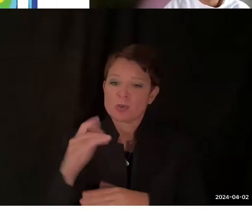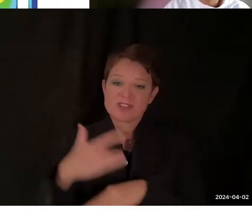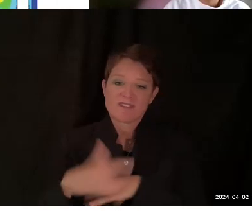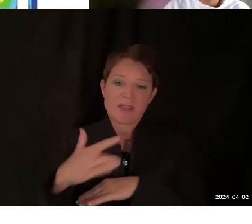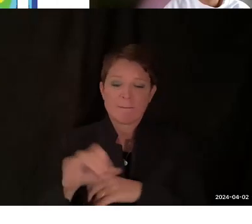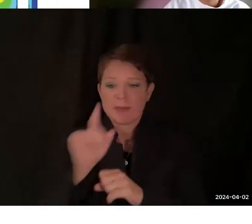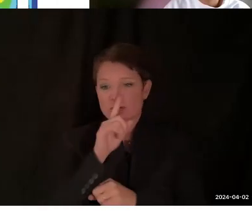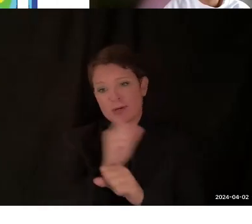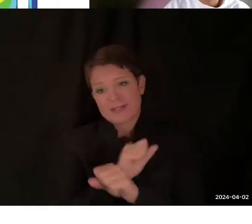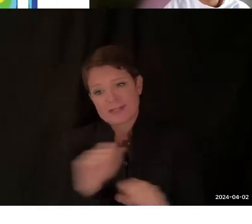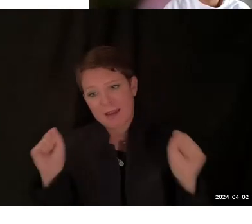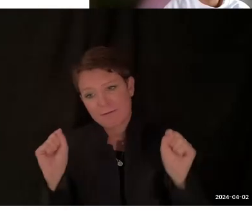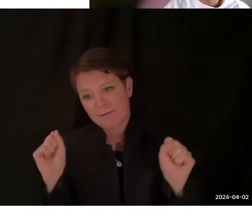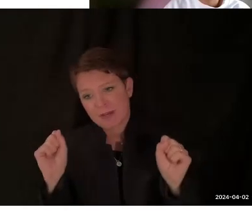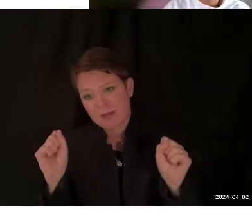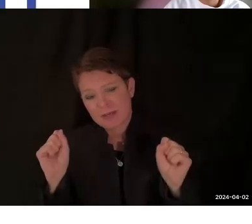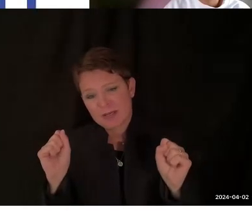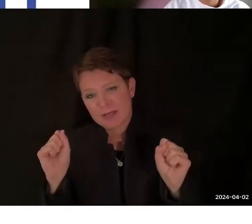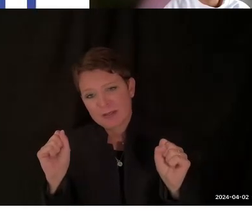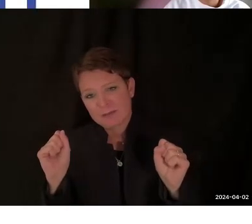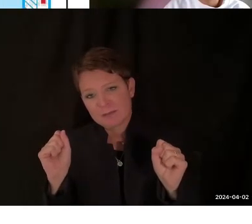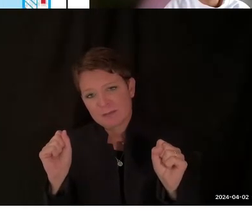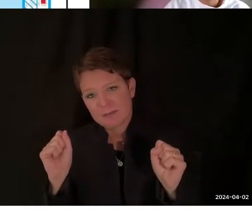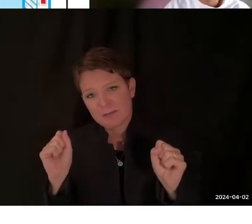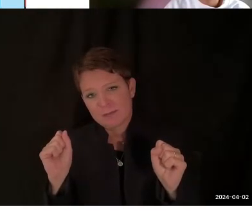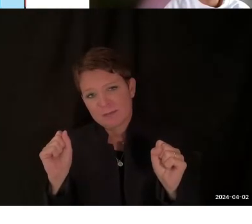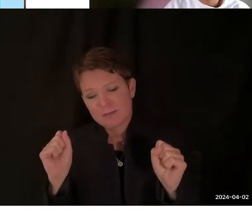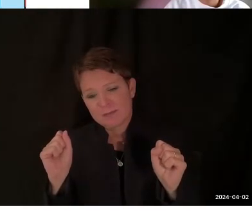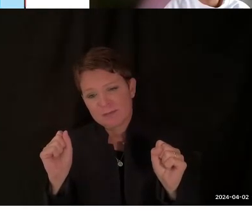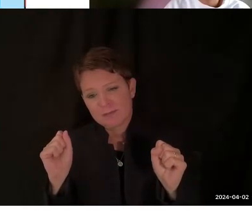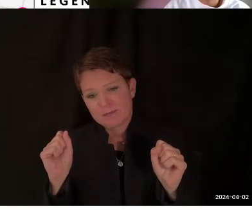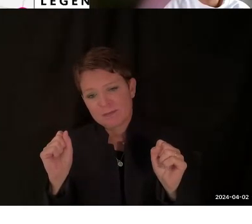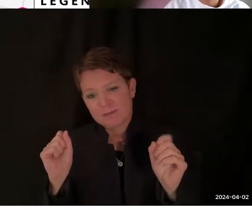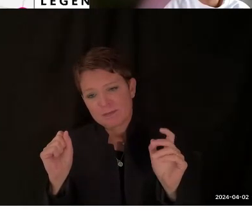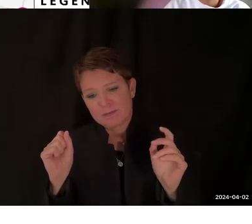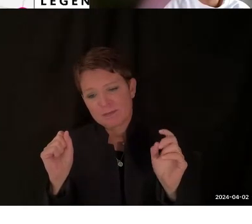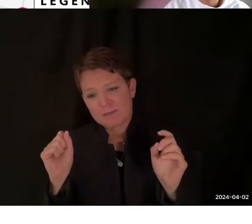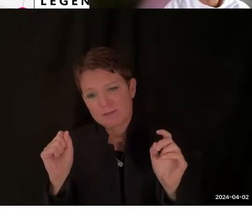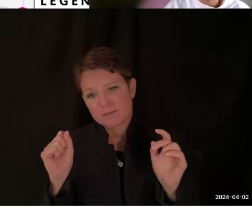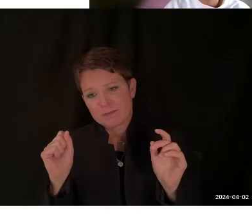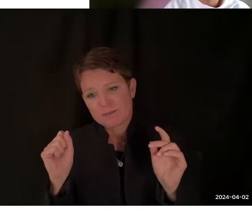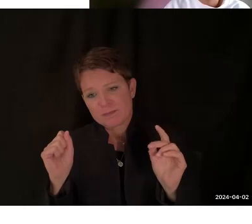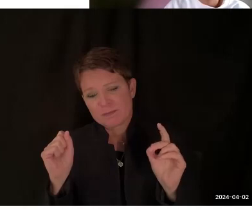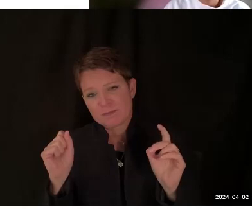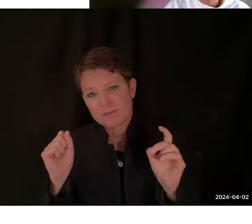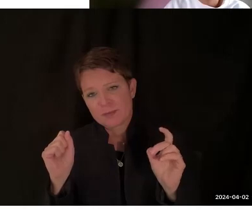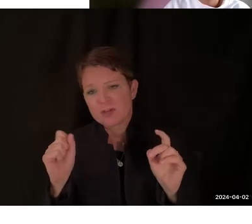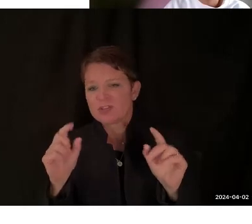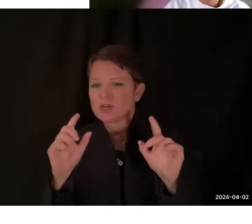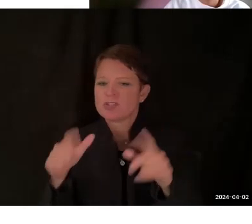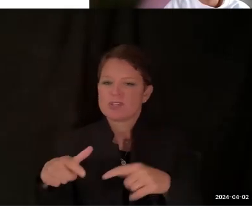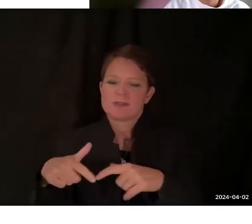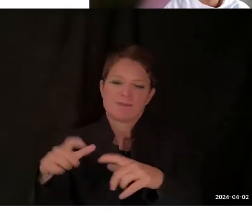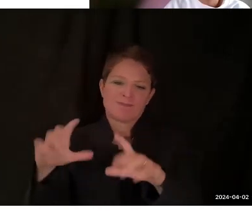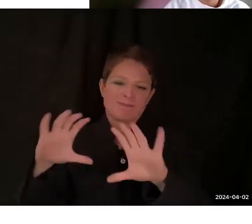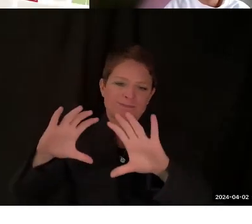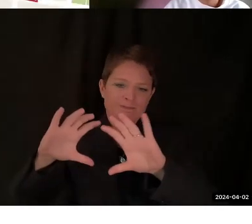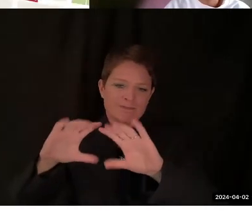to make sure it's safe. So just bracket that. I think it was a little bit